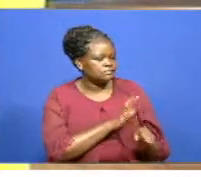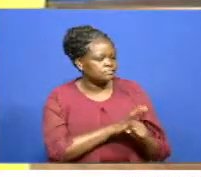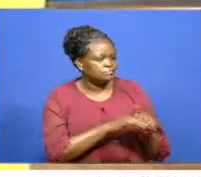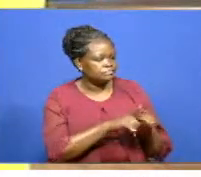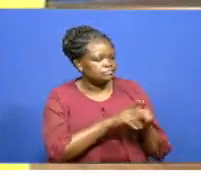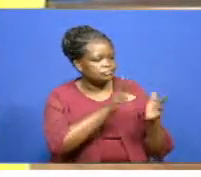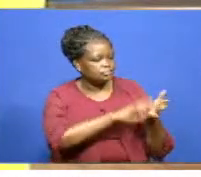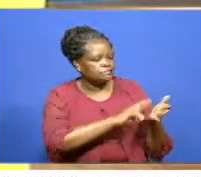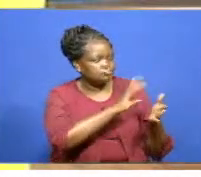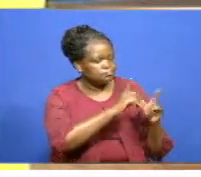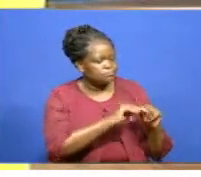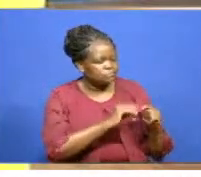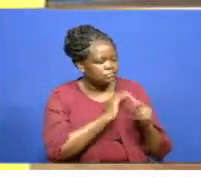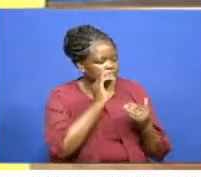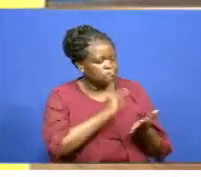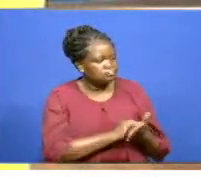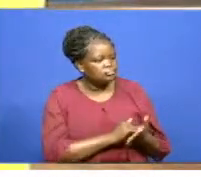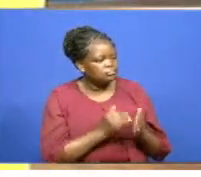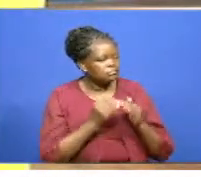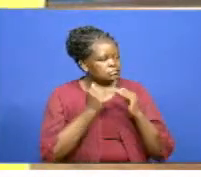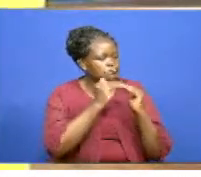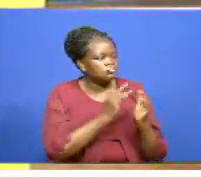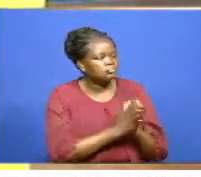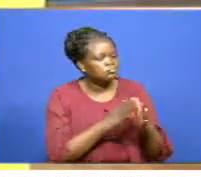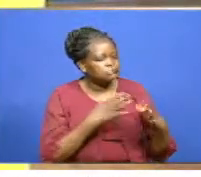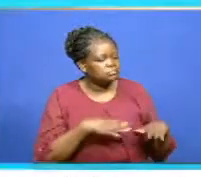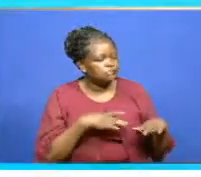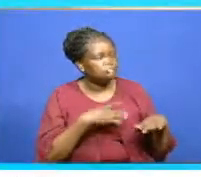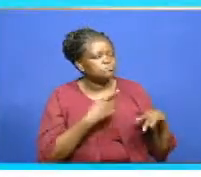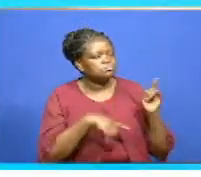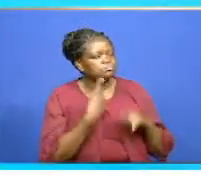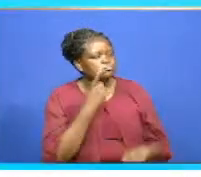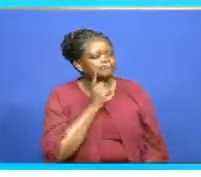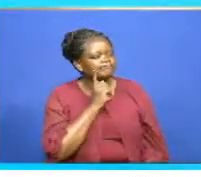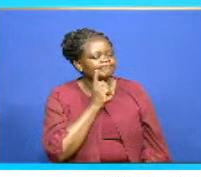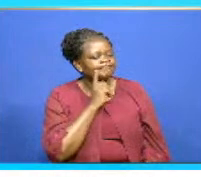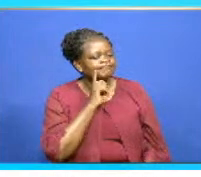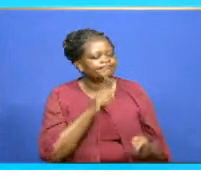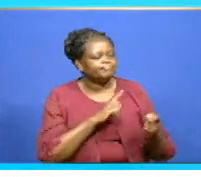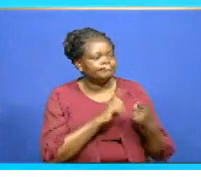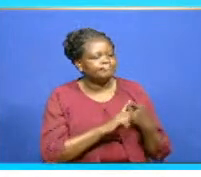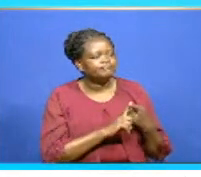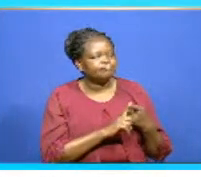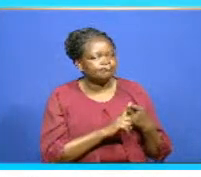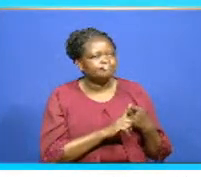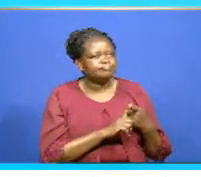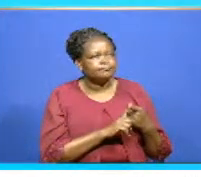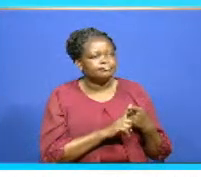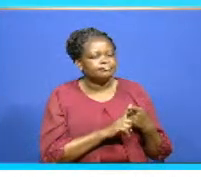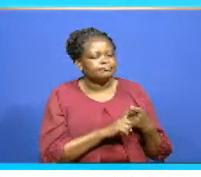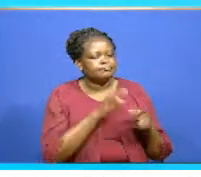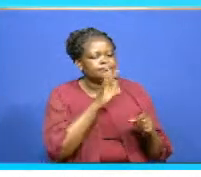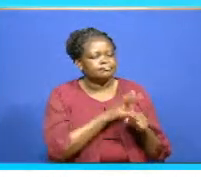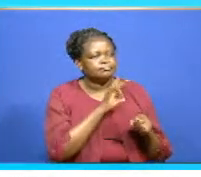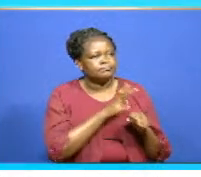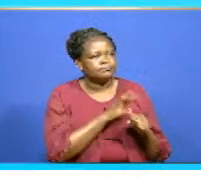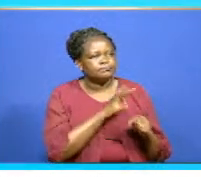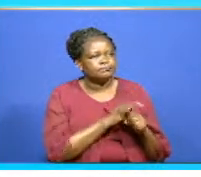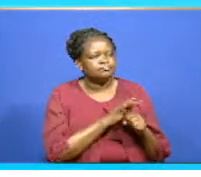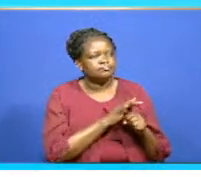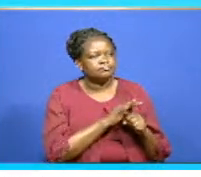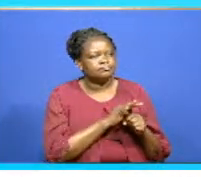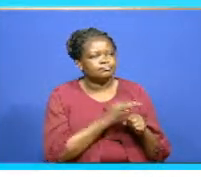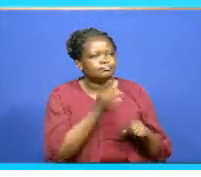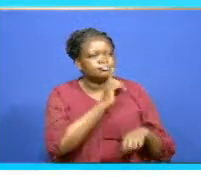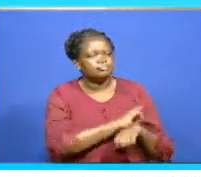Let's hope that democracy and the people win tomorrow when the ballot day is